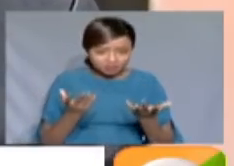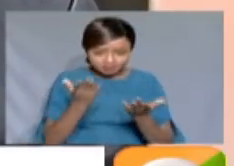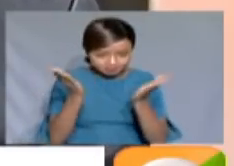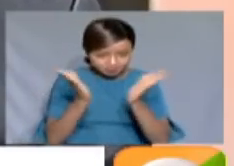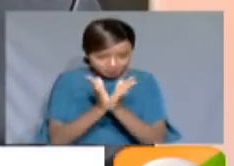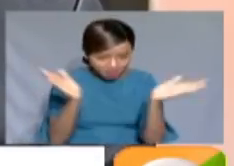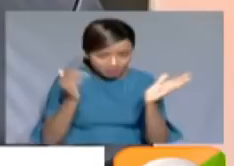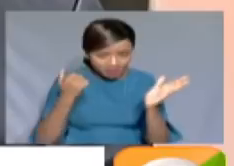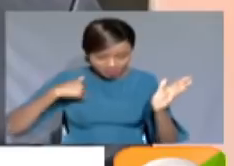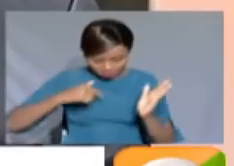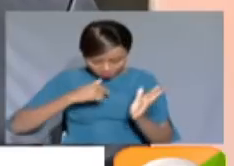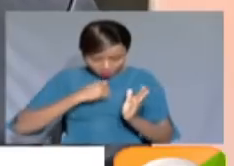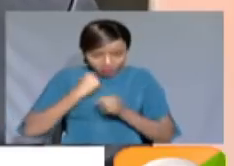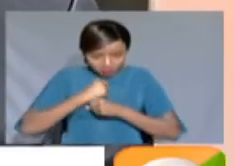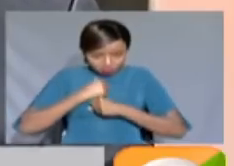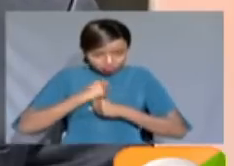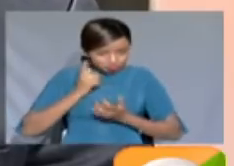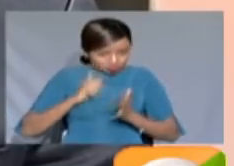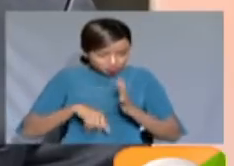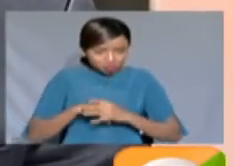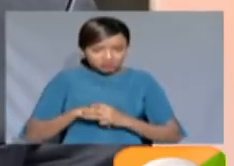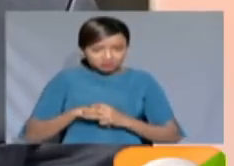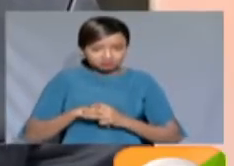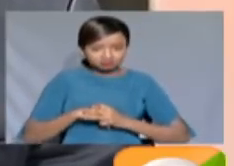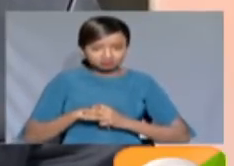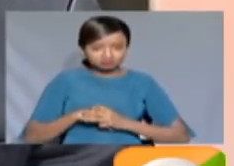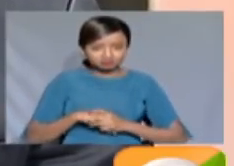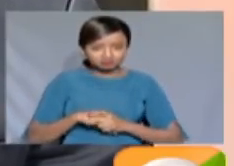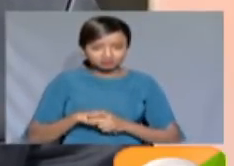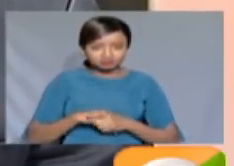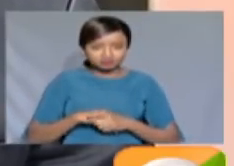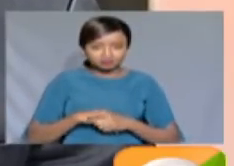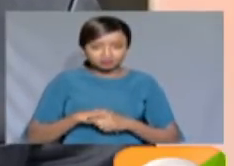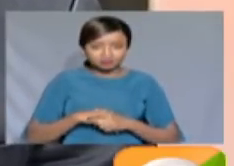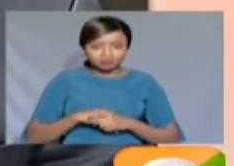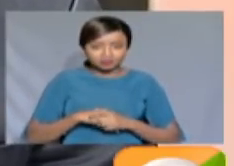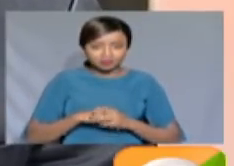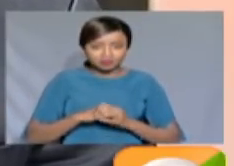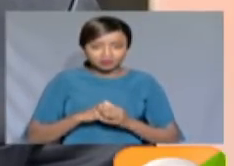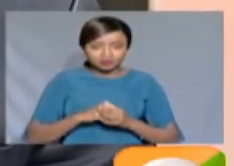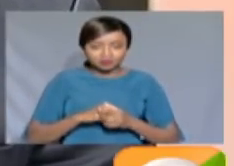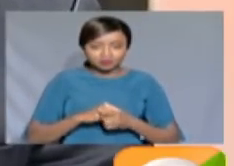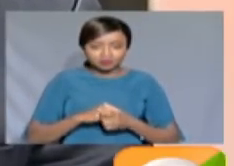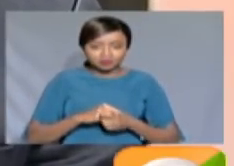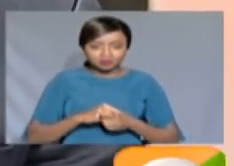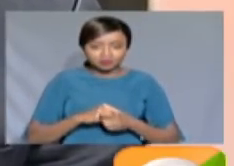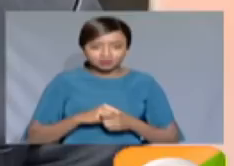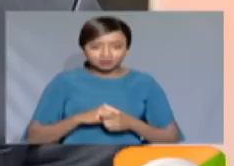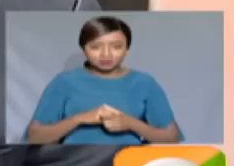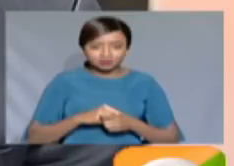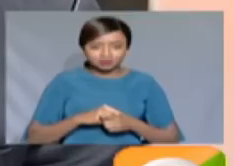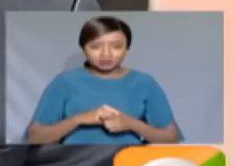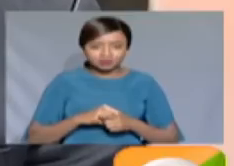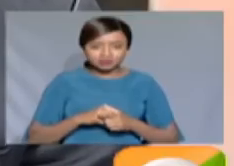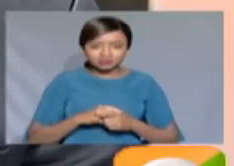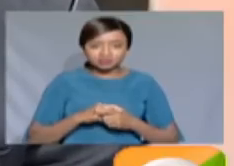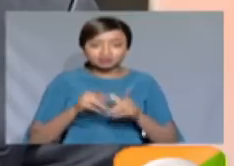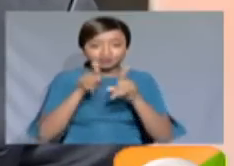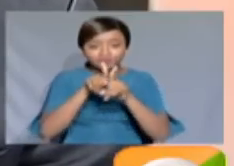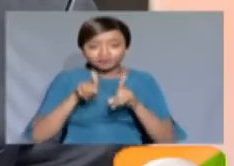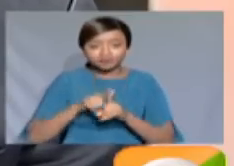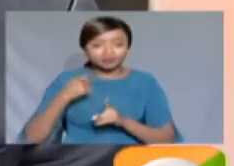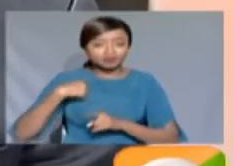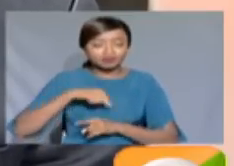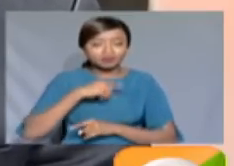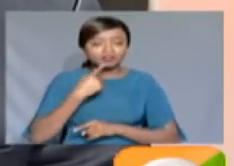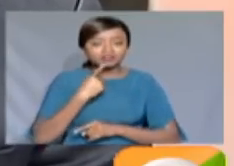doing and the benefits that actually comes with it. Because we're saying that beside the economic returns that we